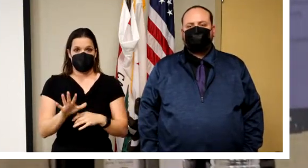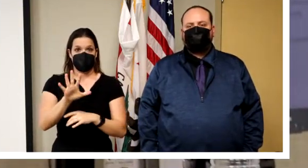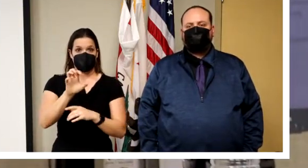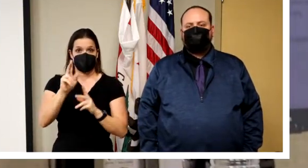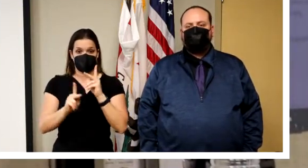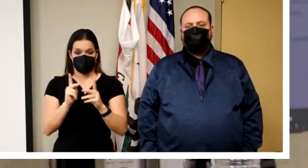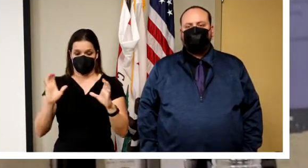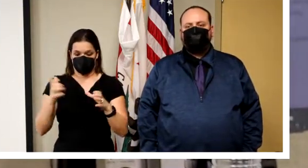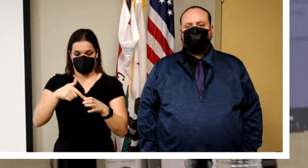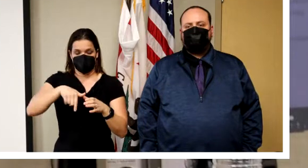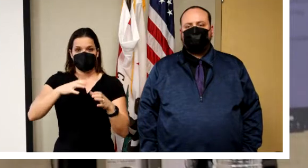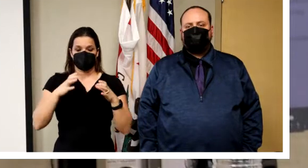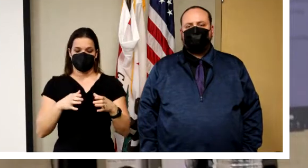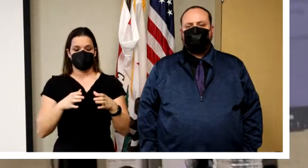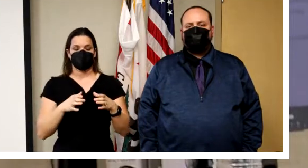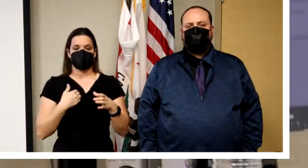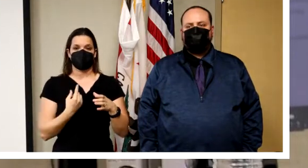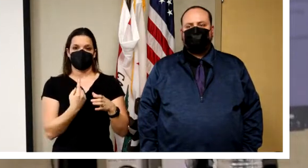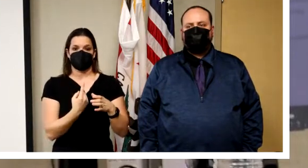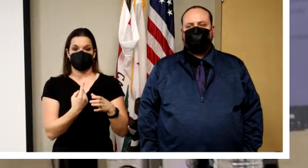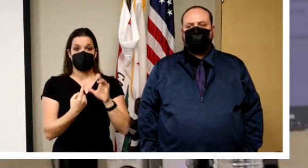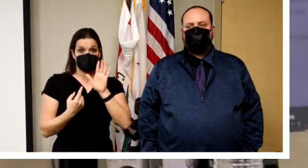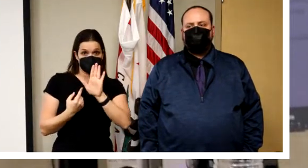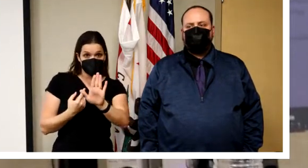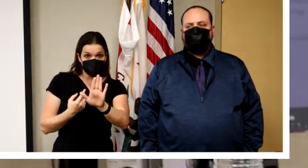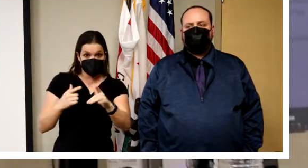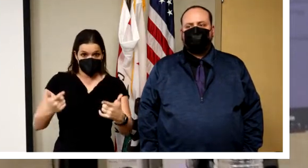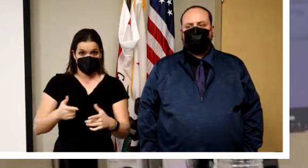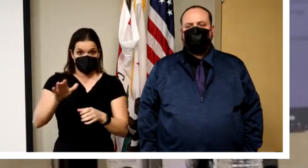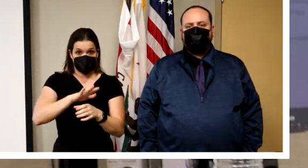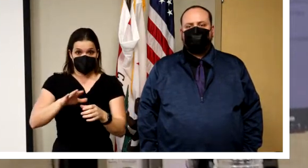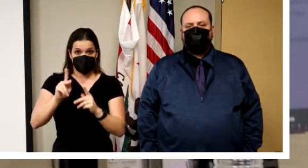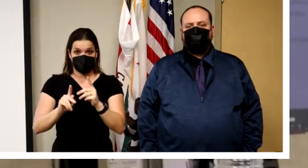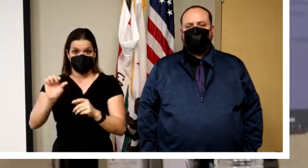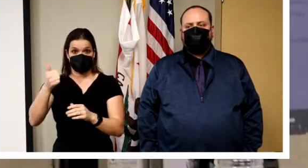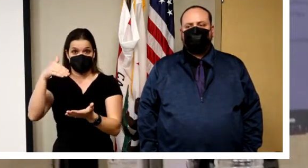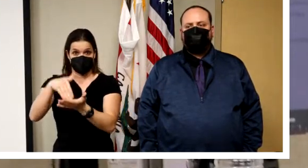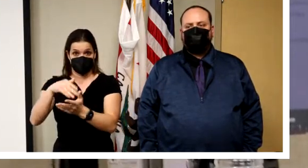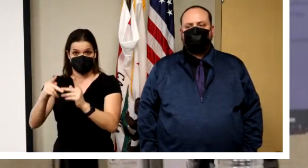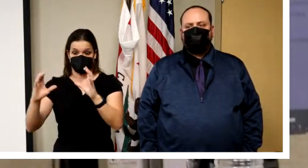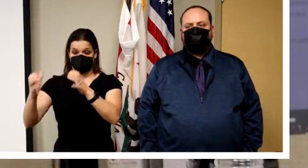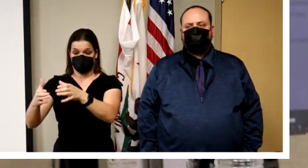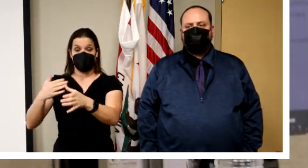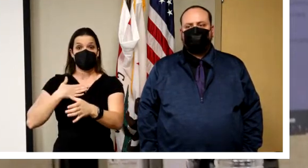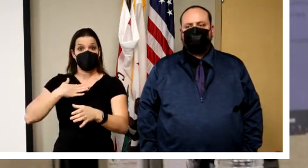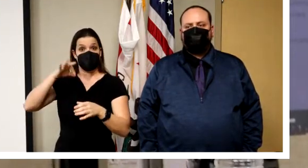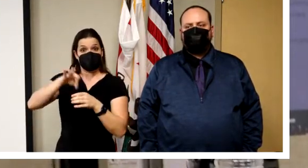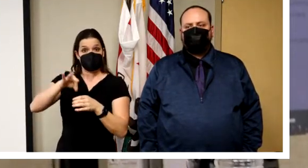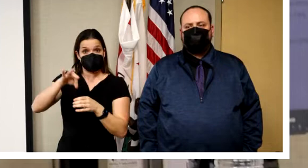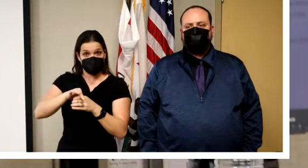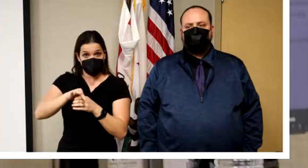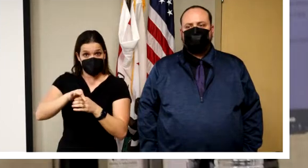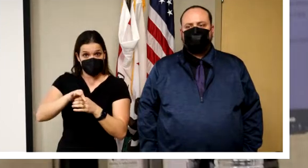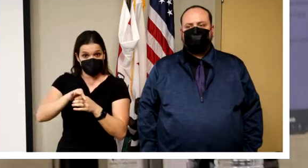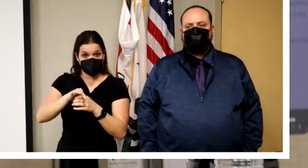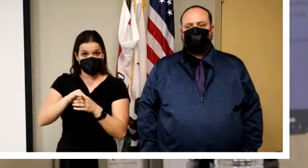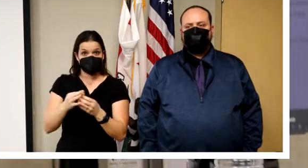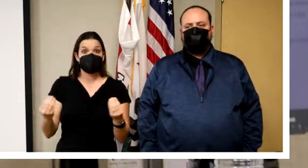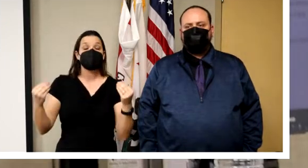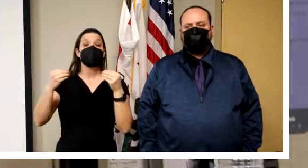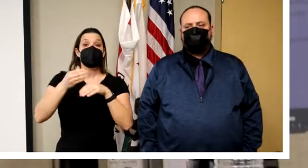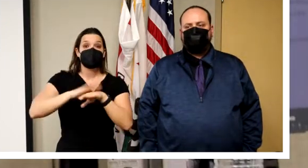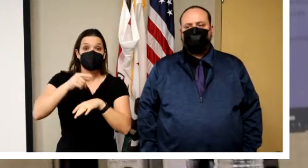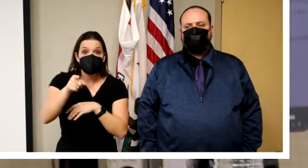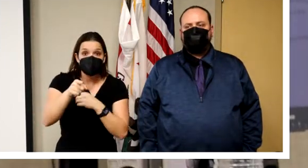500 people and you're a resident of a district with 10,000 people, my vote counts way more proportionally than you do, and